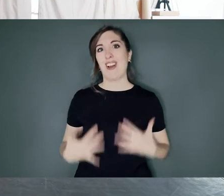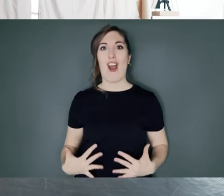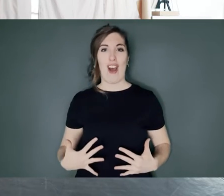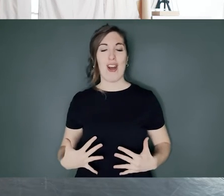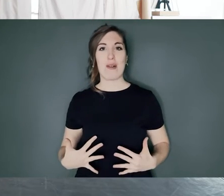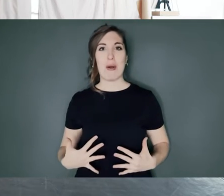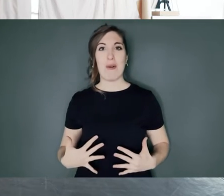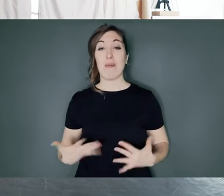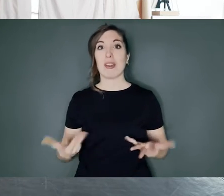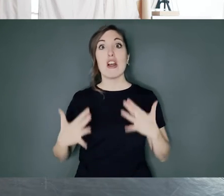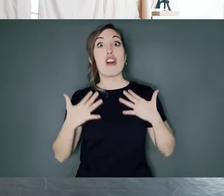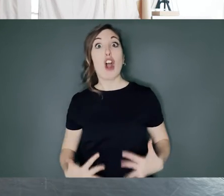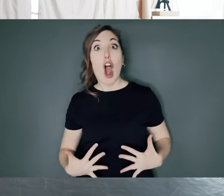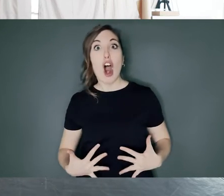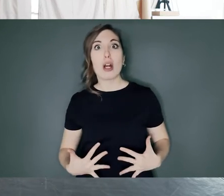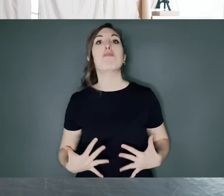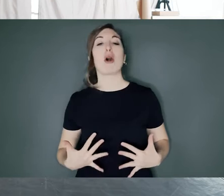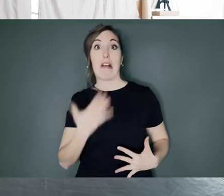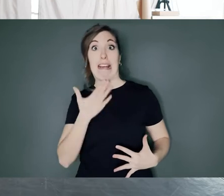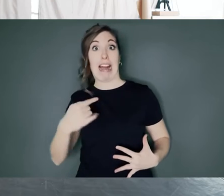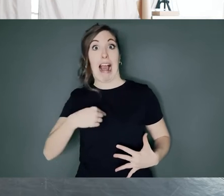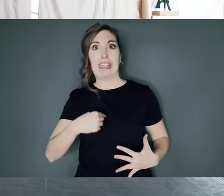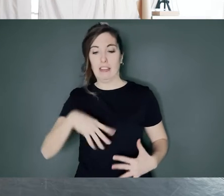that exterior and internal